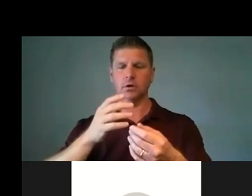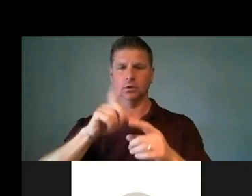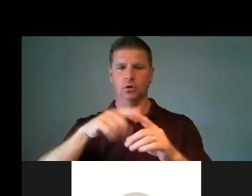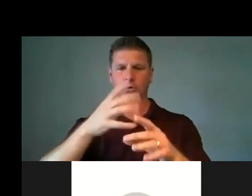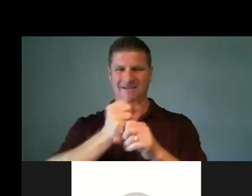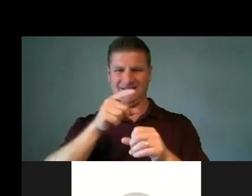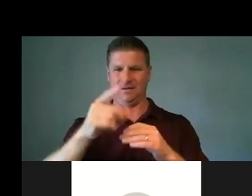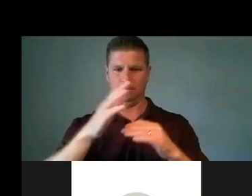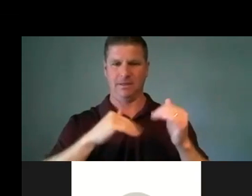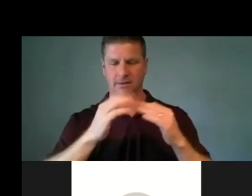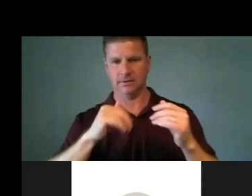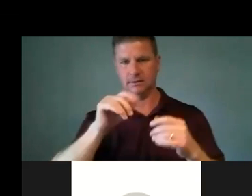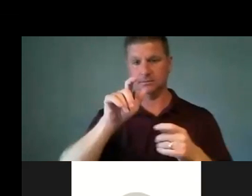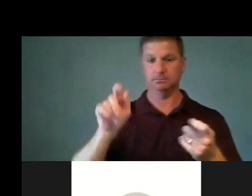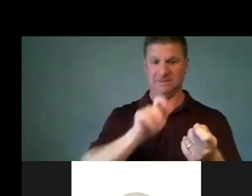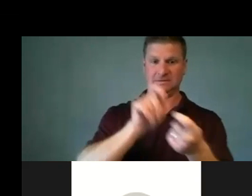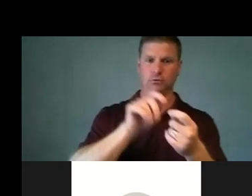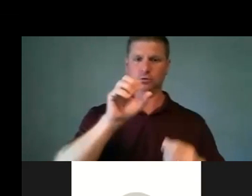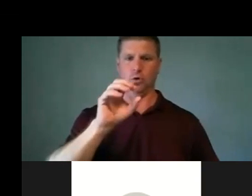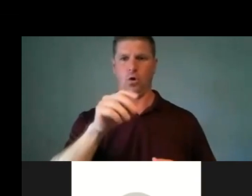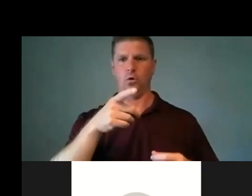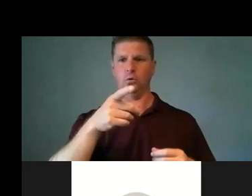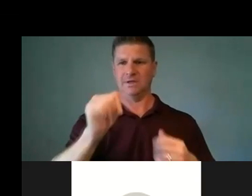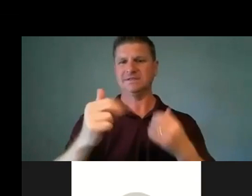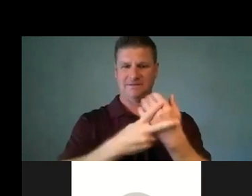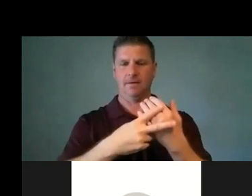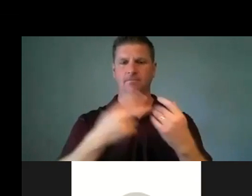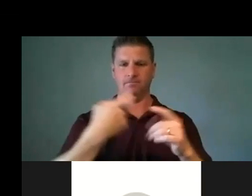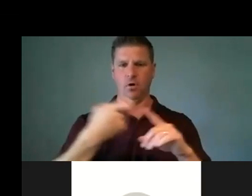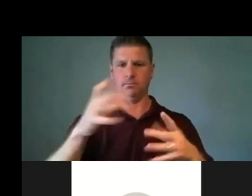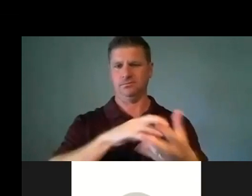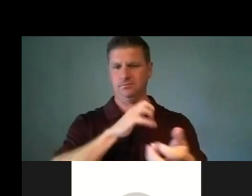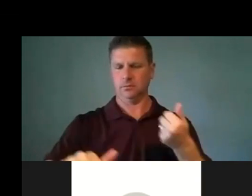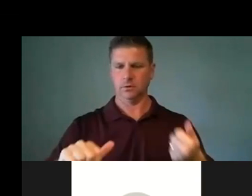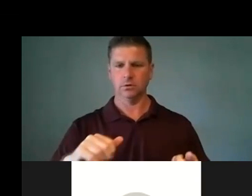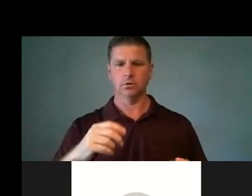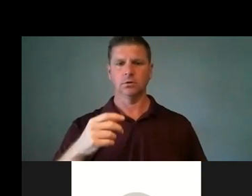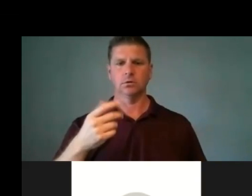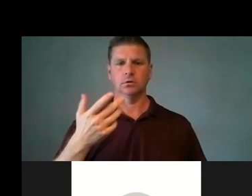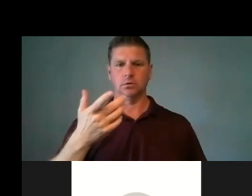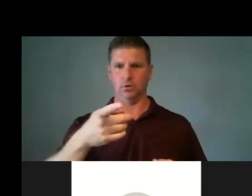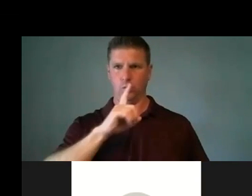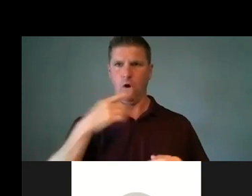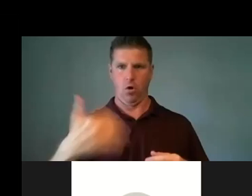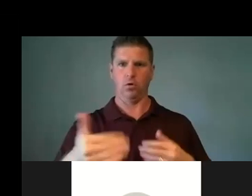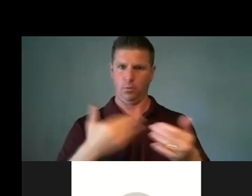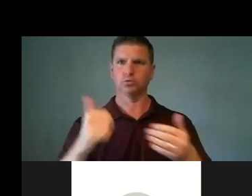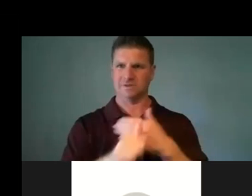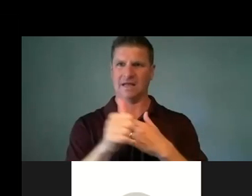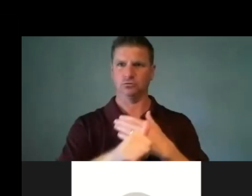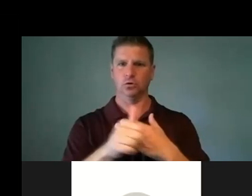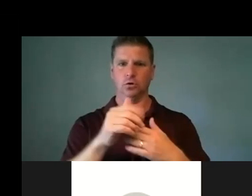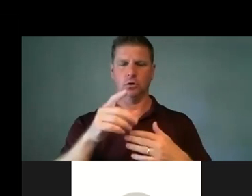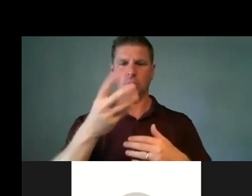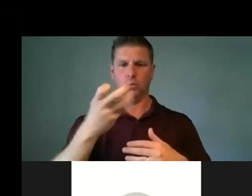building specifically so that it would be saved from the wrecking ball. It was actually very much in danger of being demolished when